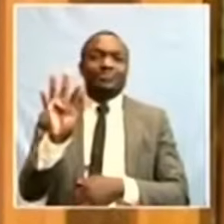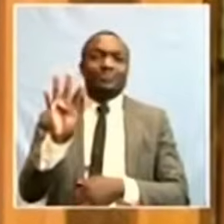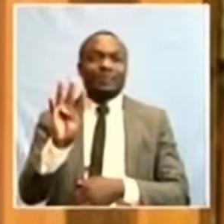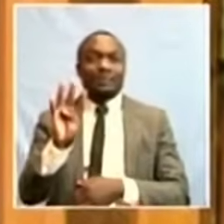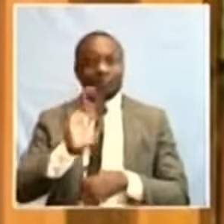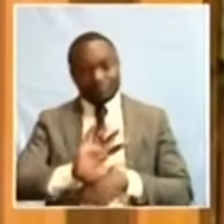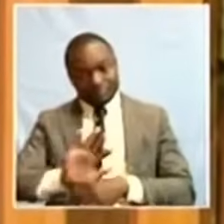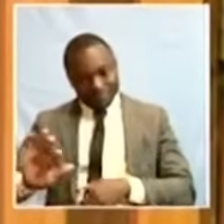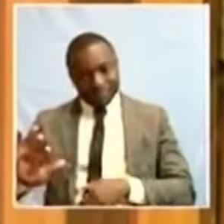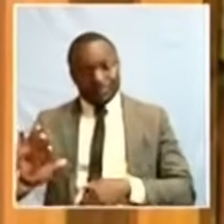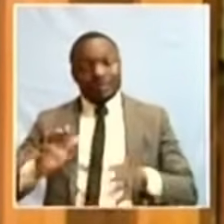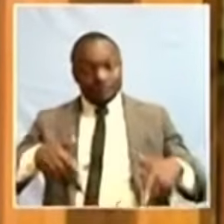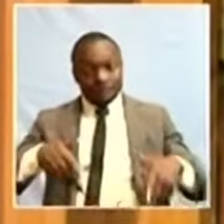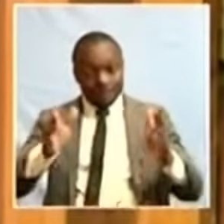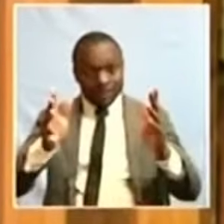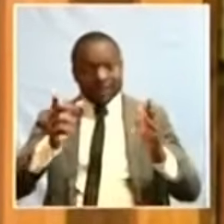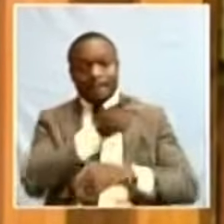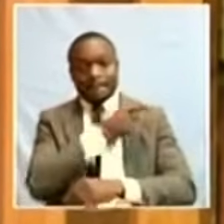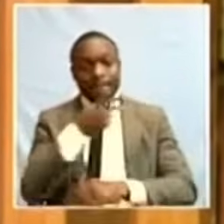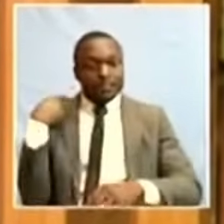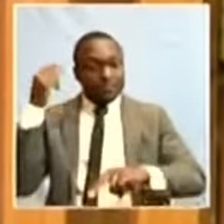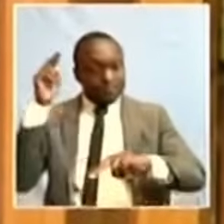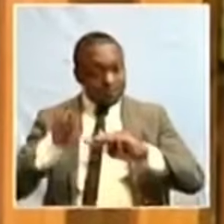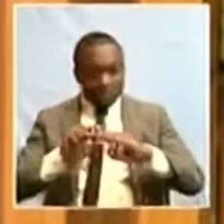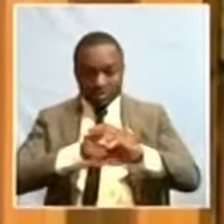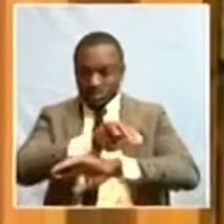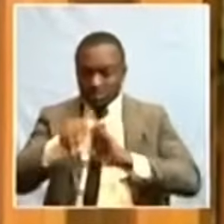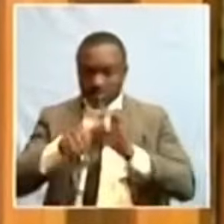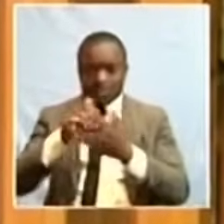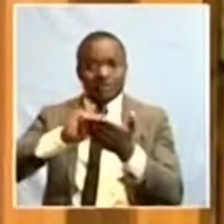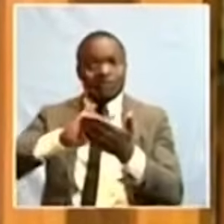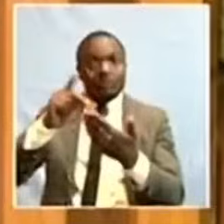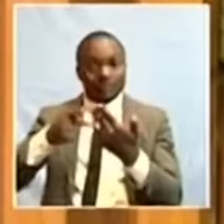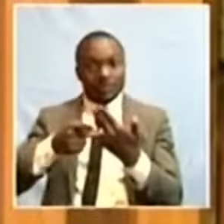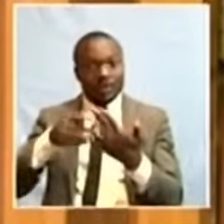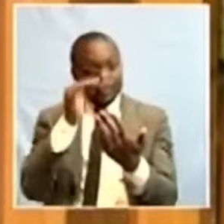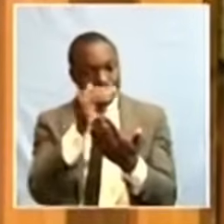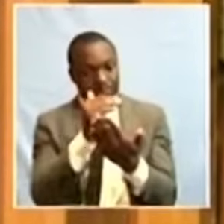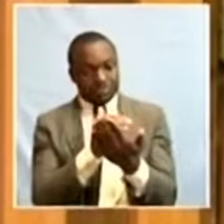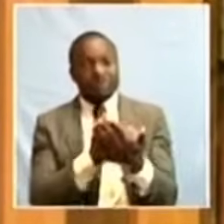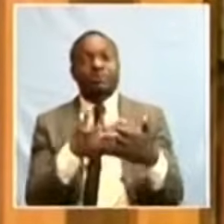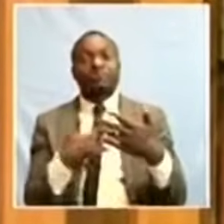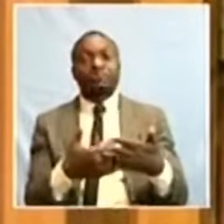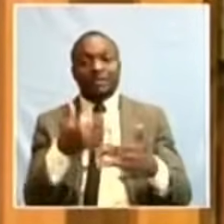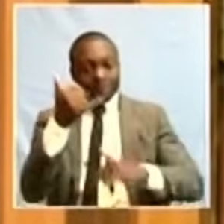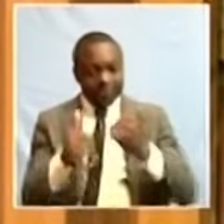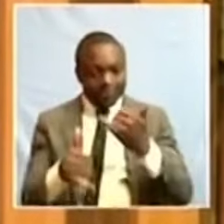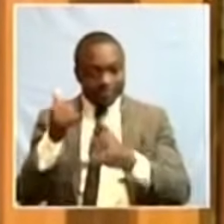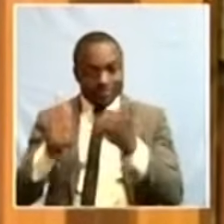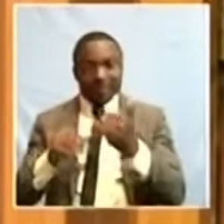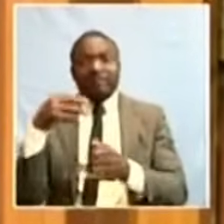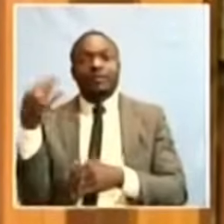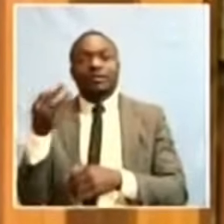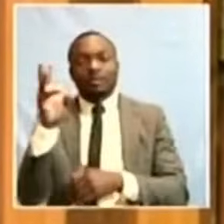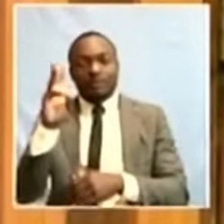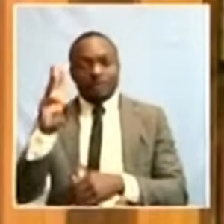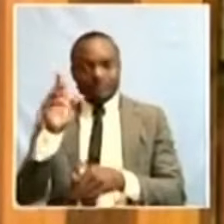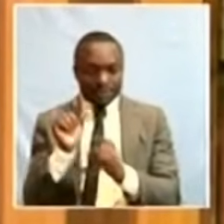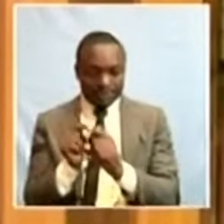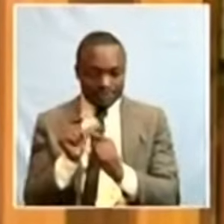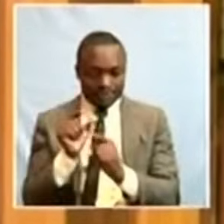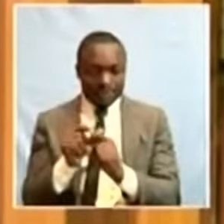be suspended to enable the House to sit until all business on the order paper is completed on Friday, 6th